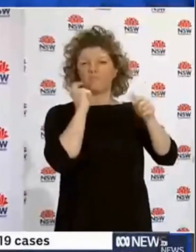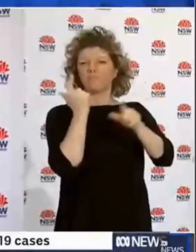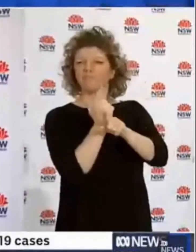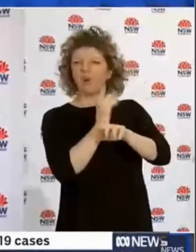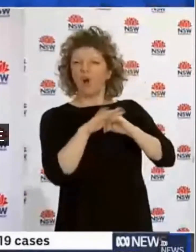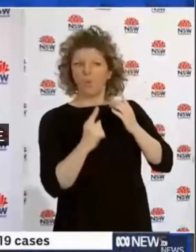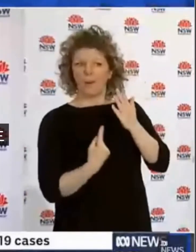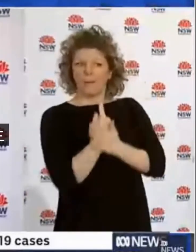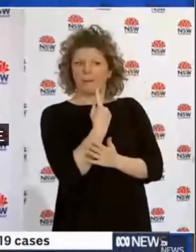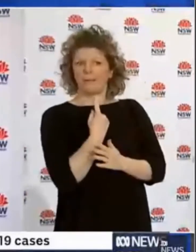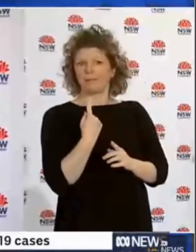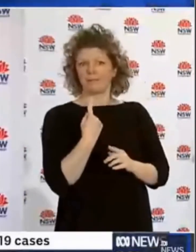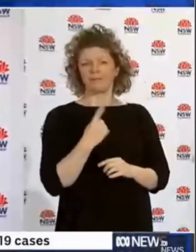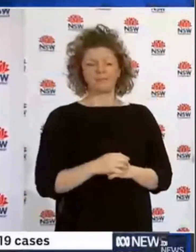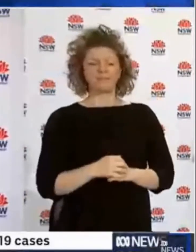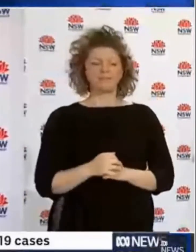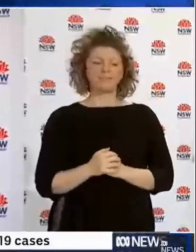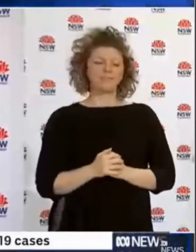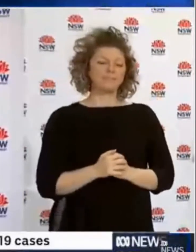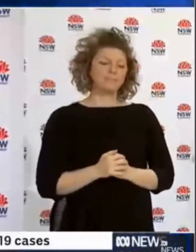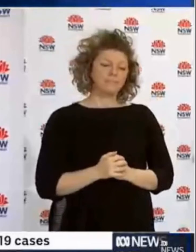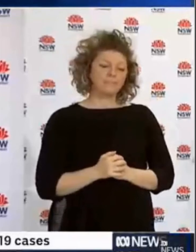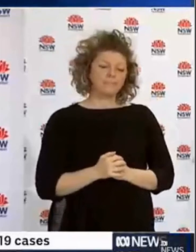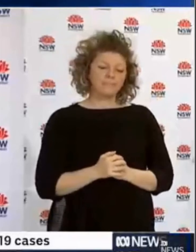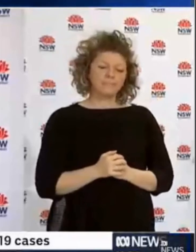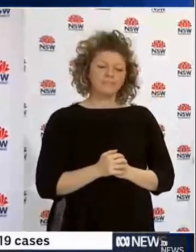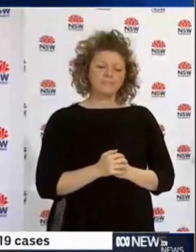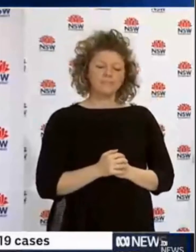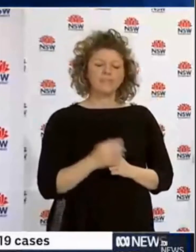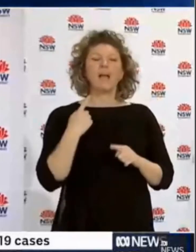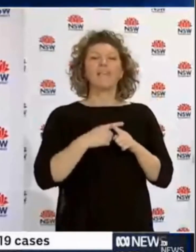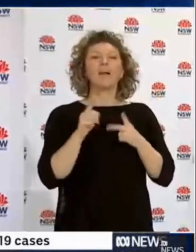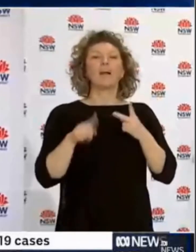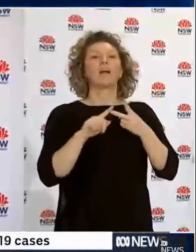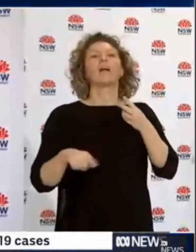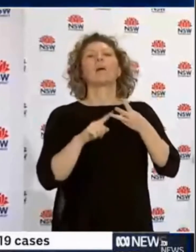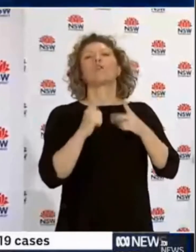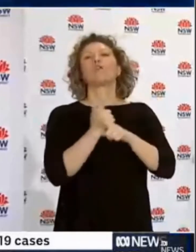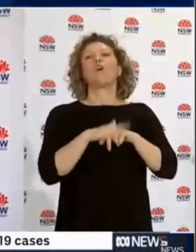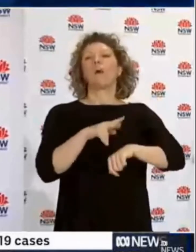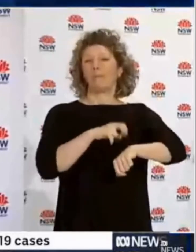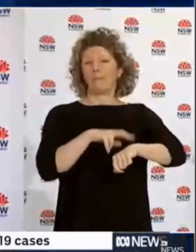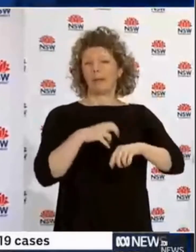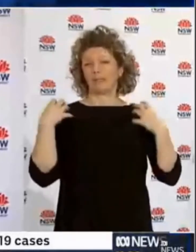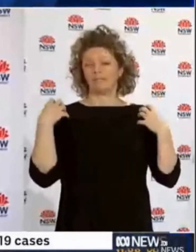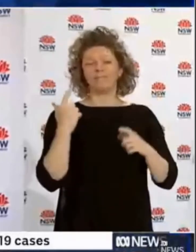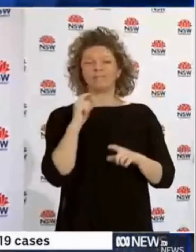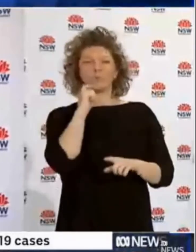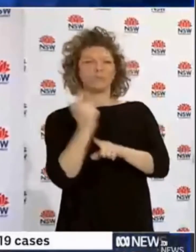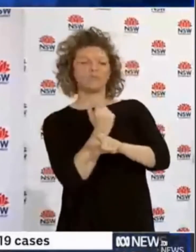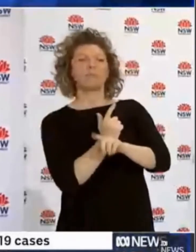issues related to the public health messages, and then I'll ask the Deputy Commissioner to talk about some of the